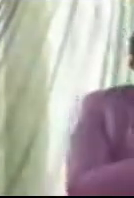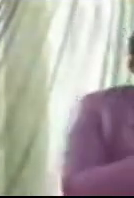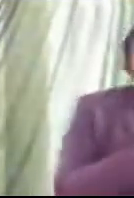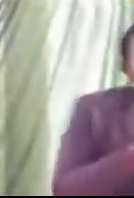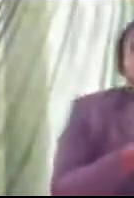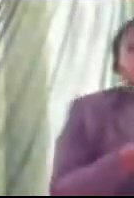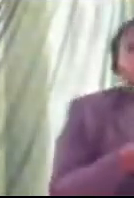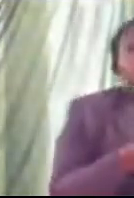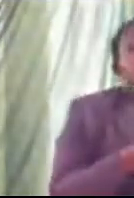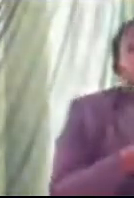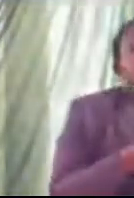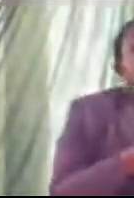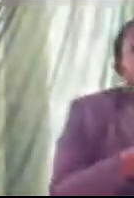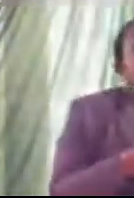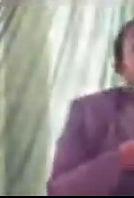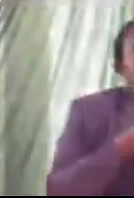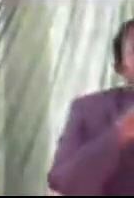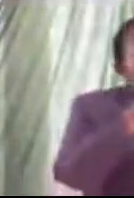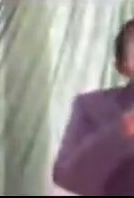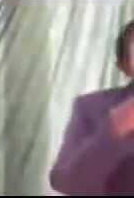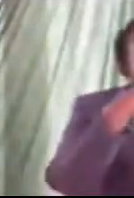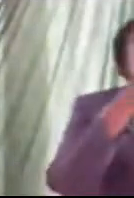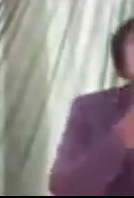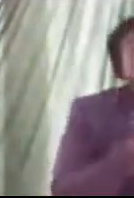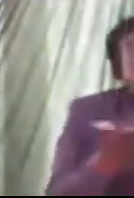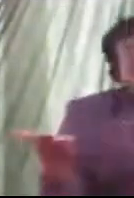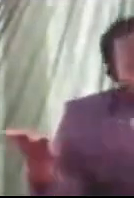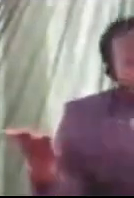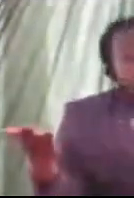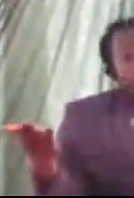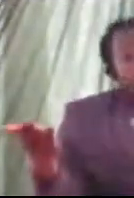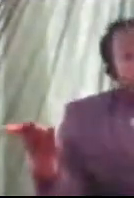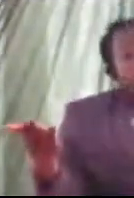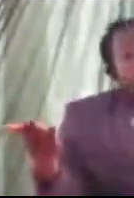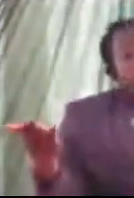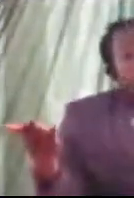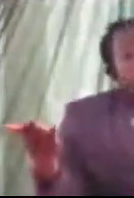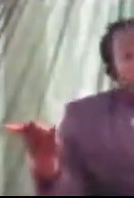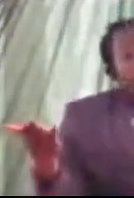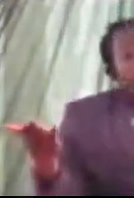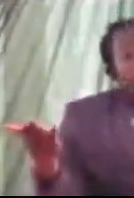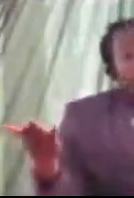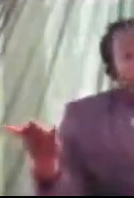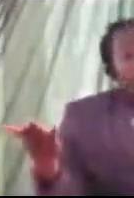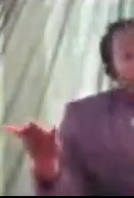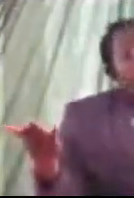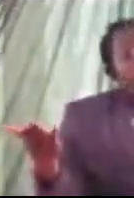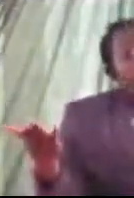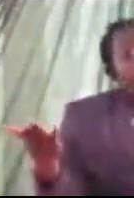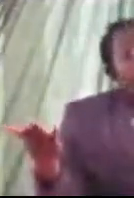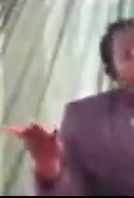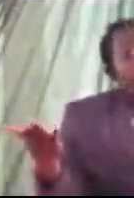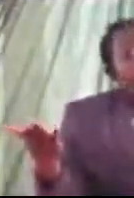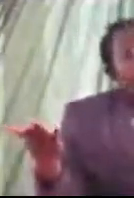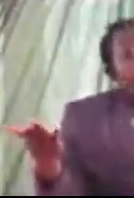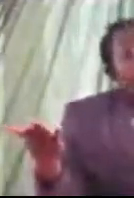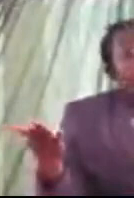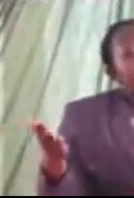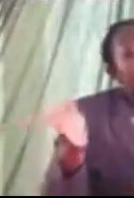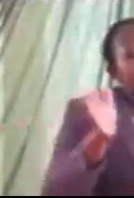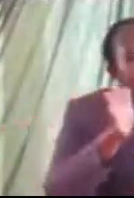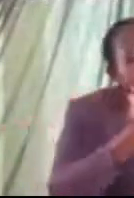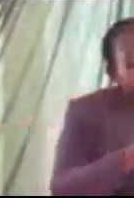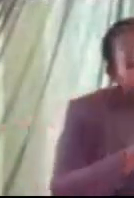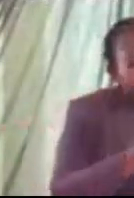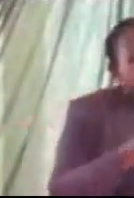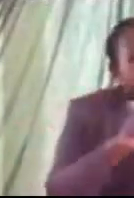there was a confession. Mm-hmm. A confession. Okay. And there was a trial